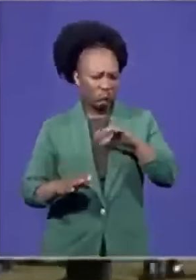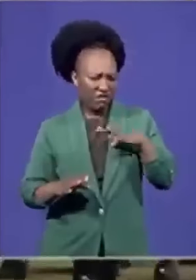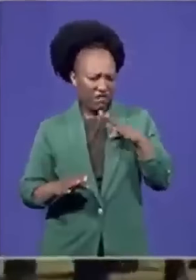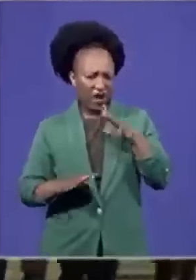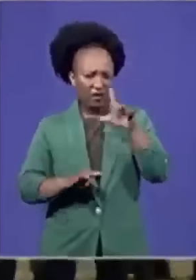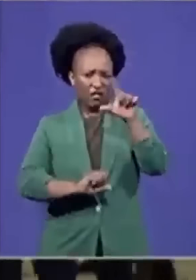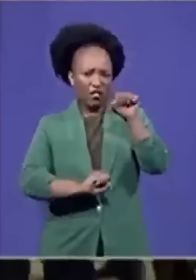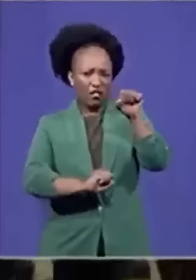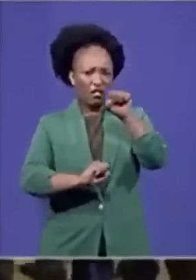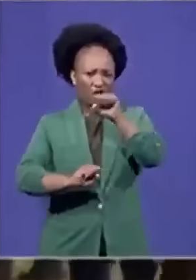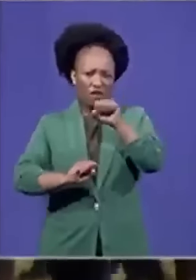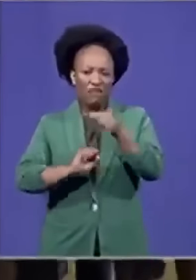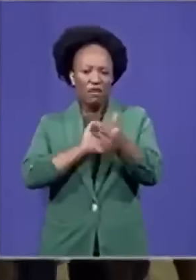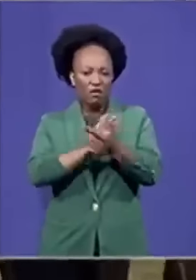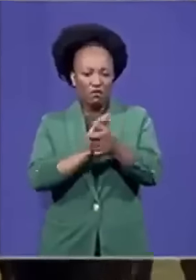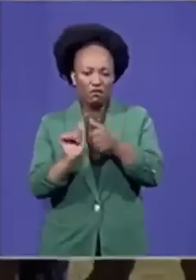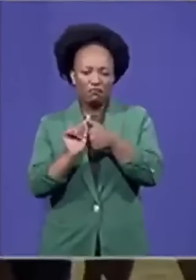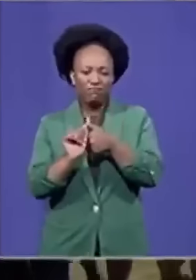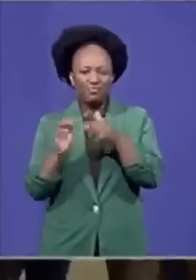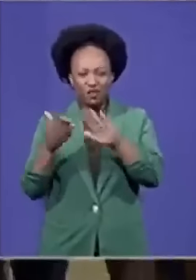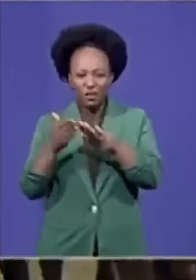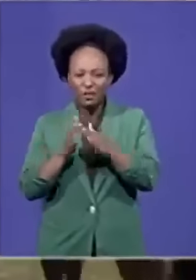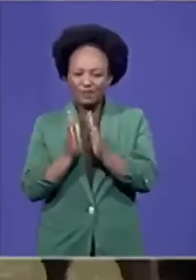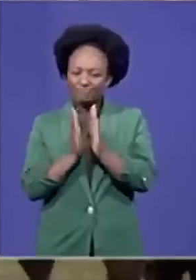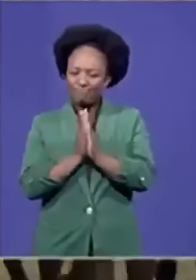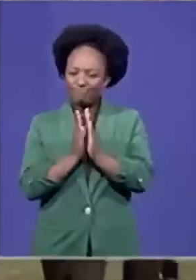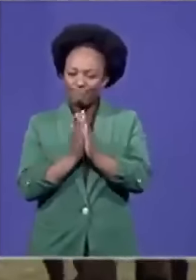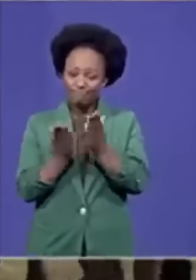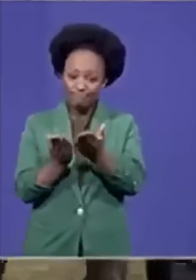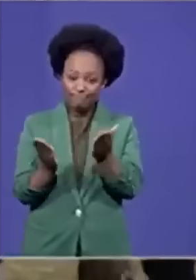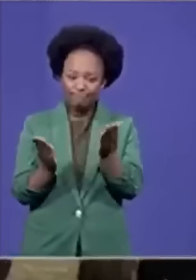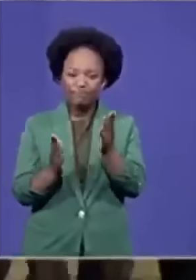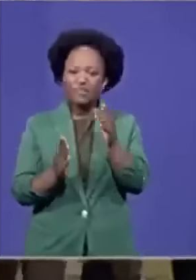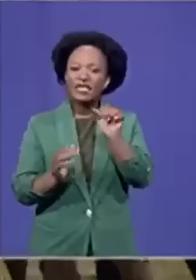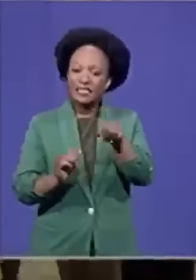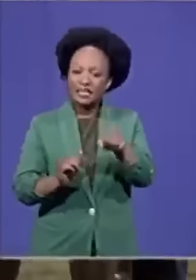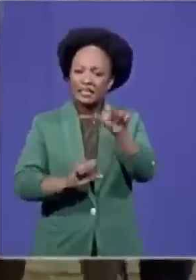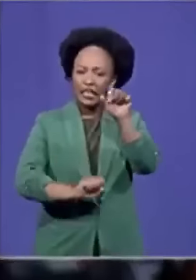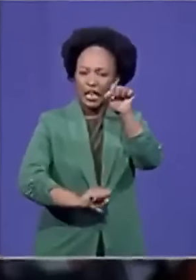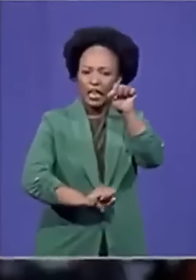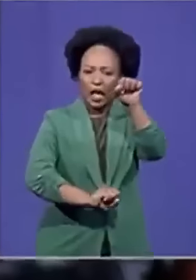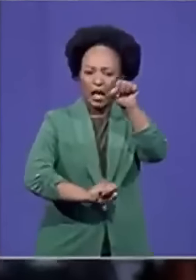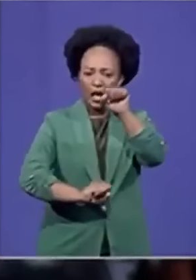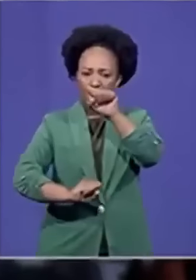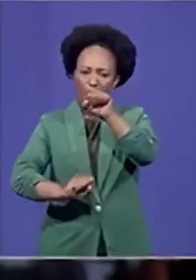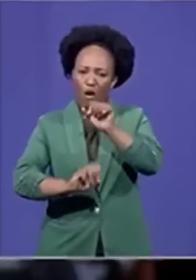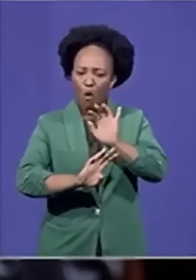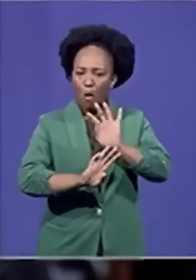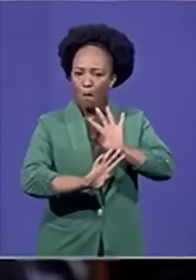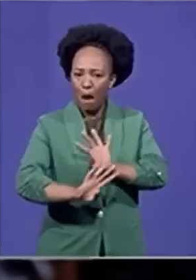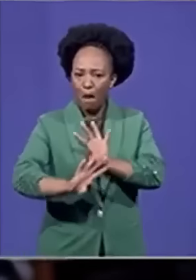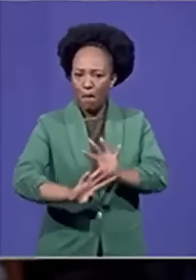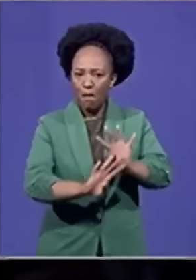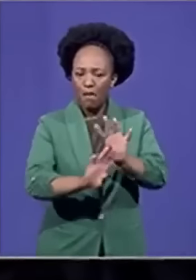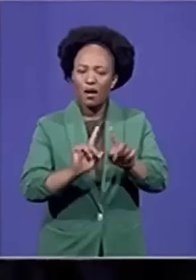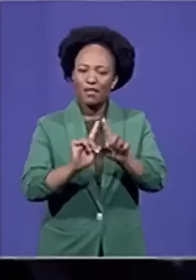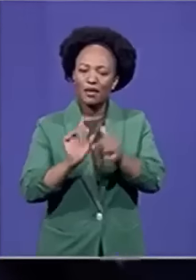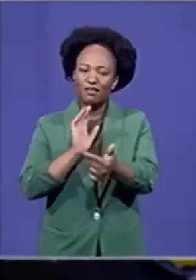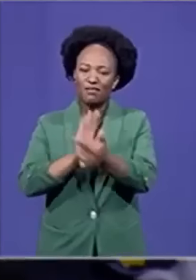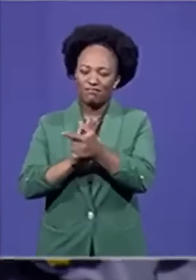confines of the law. So raikwela mo baaging ba rona gore really let us protest, but let us protest within the confines of the